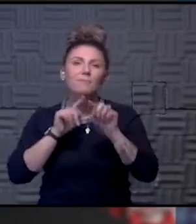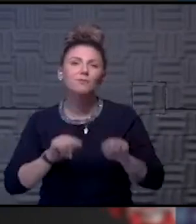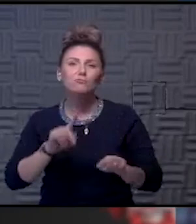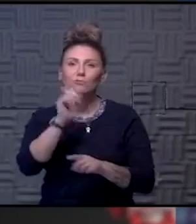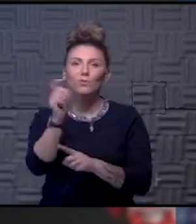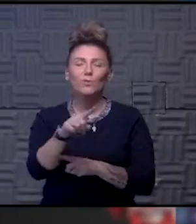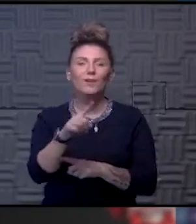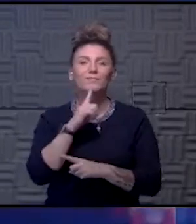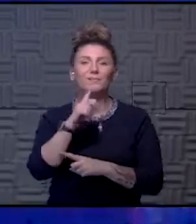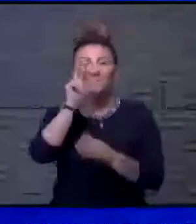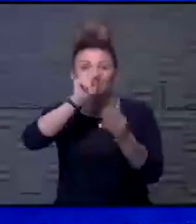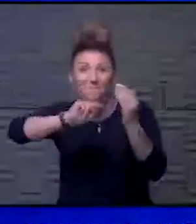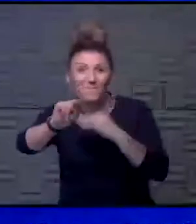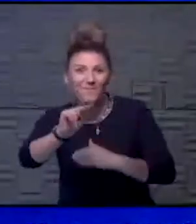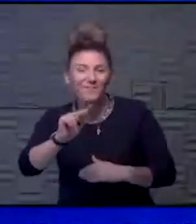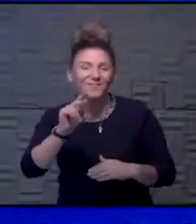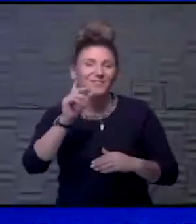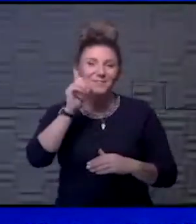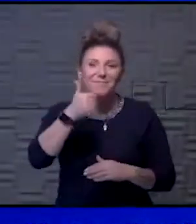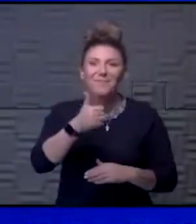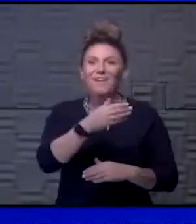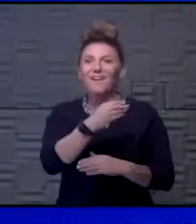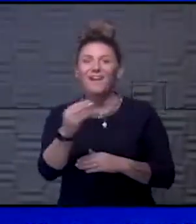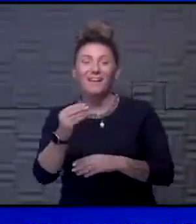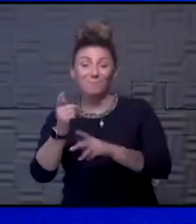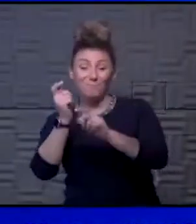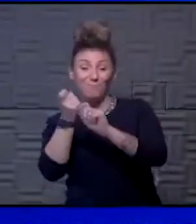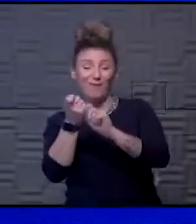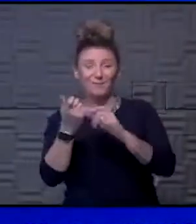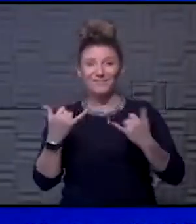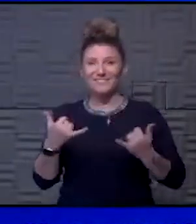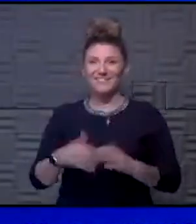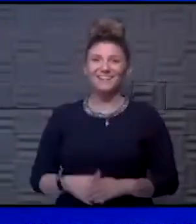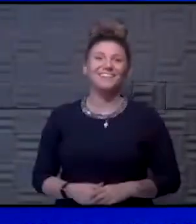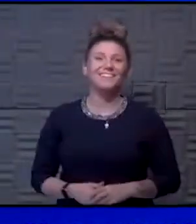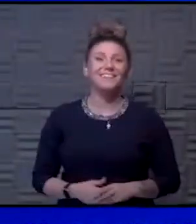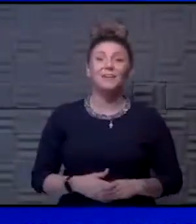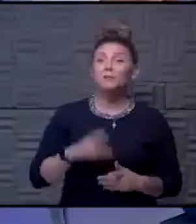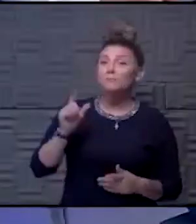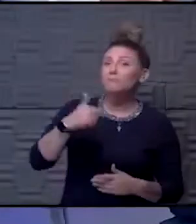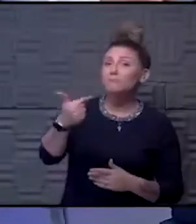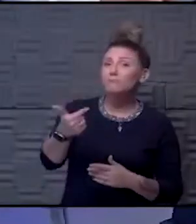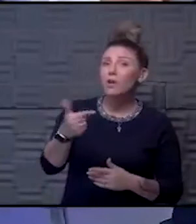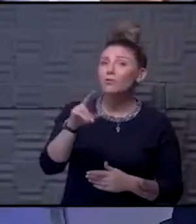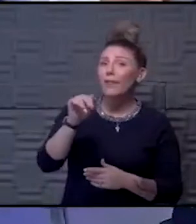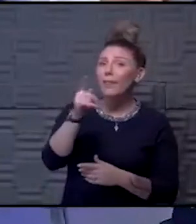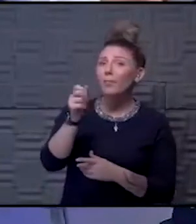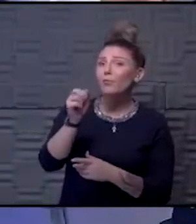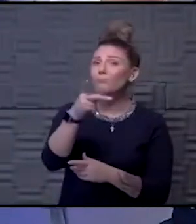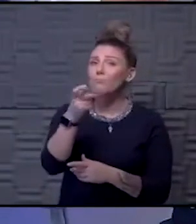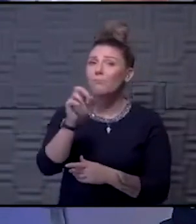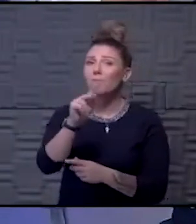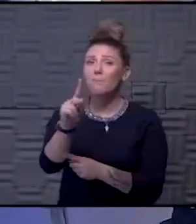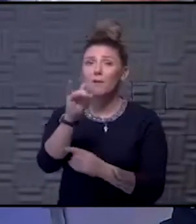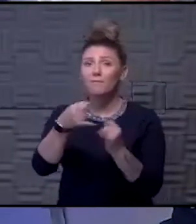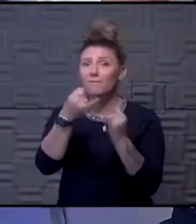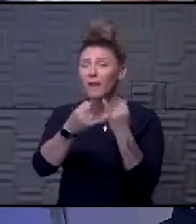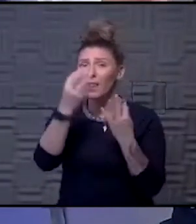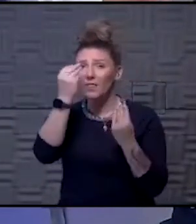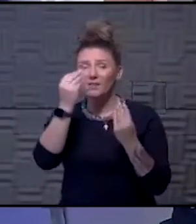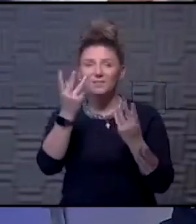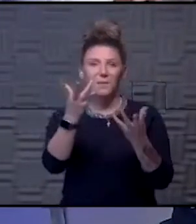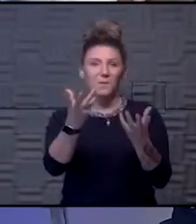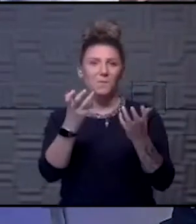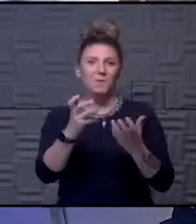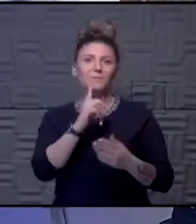to. So looking forward to that and baseball today. So Dr. Ellerbeck, as we wrap up, any final thoughts today? I just wanted